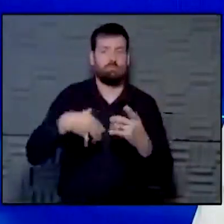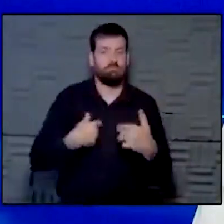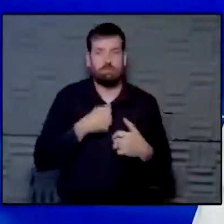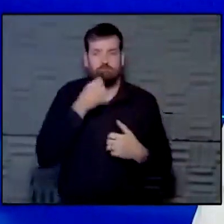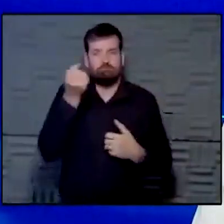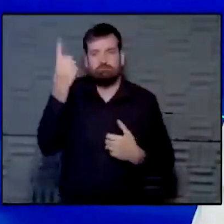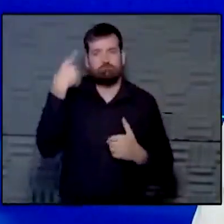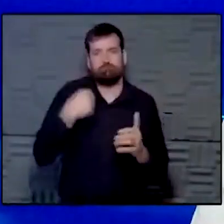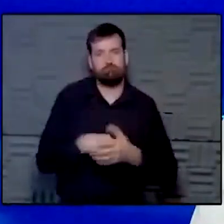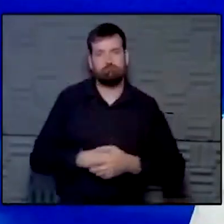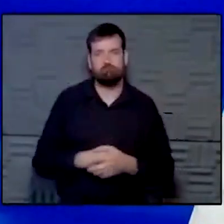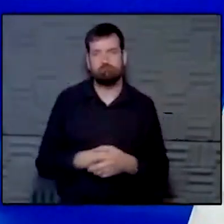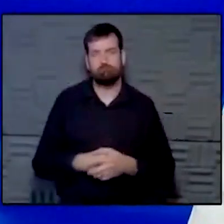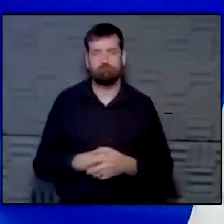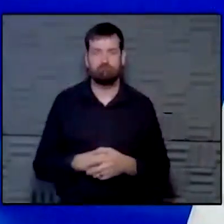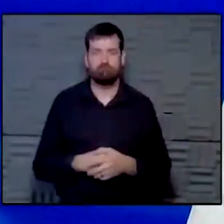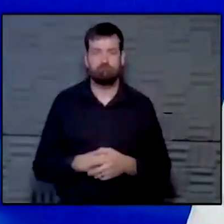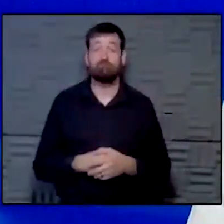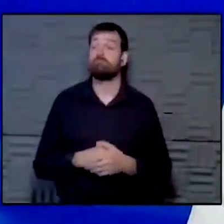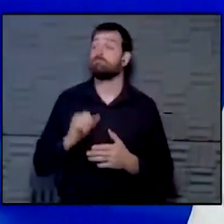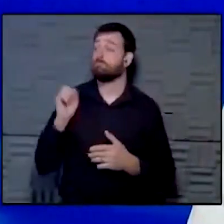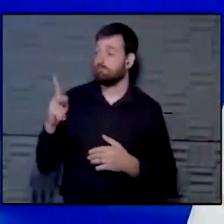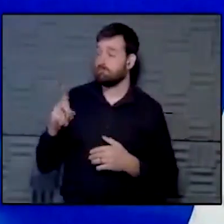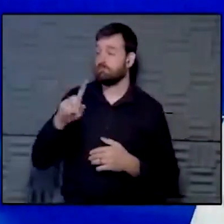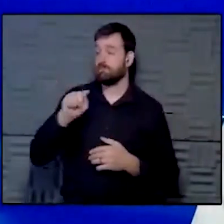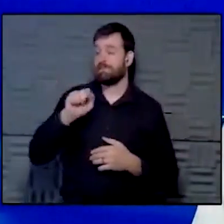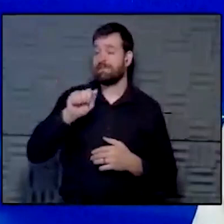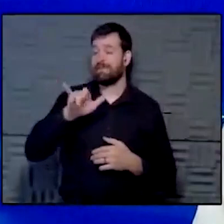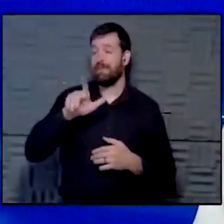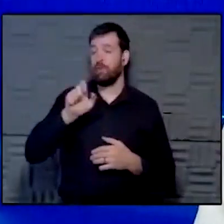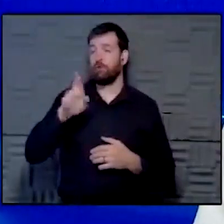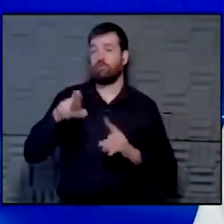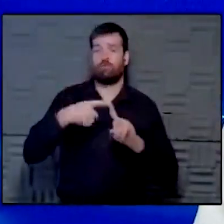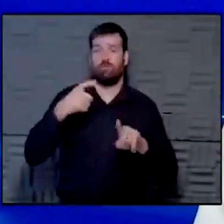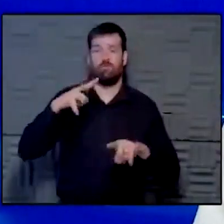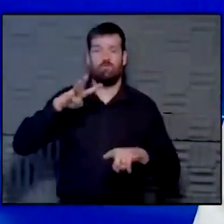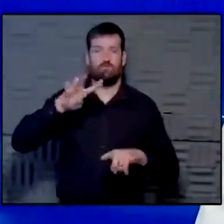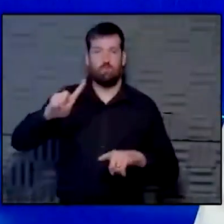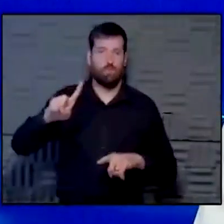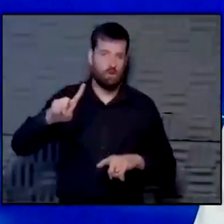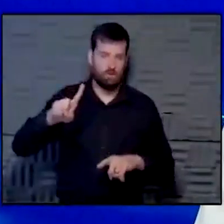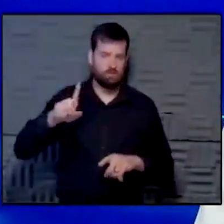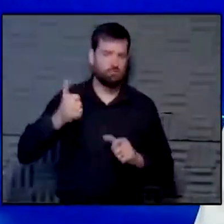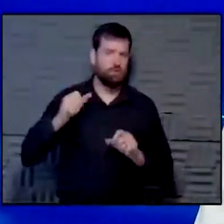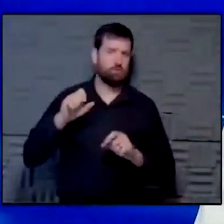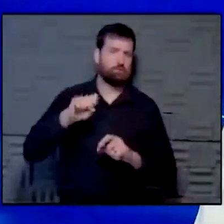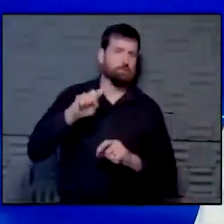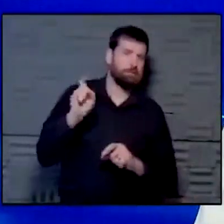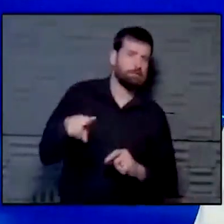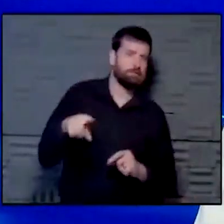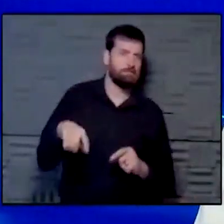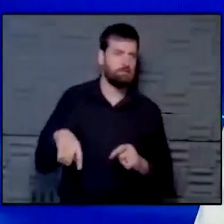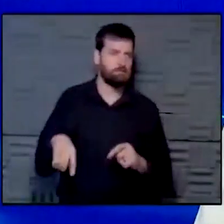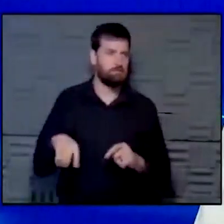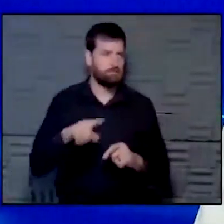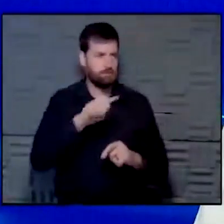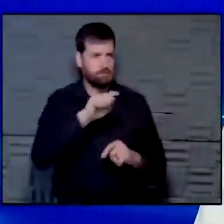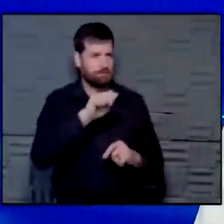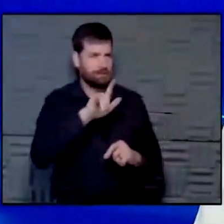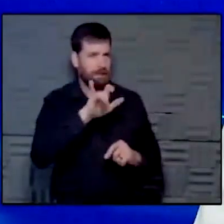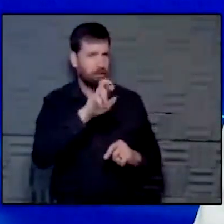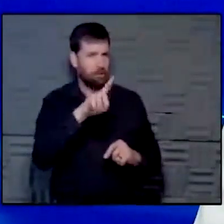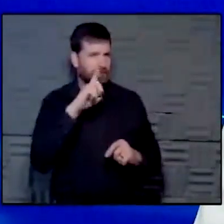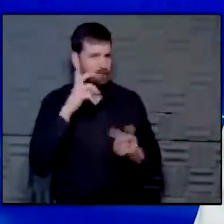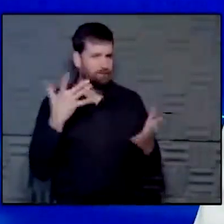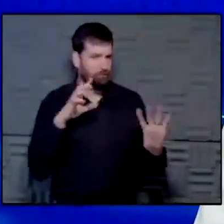don't understand that. Okay, Taylor with 41 is trying to get a question in. Taylor, I think that we have